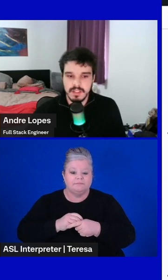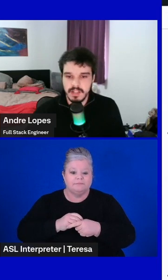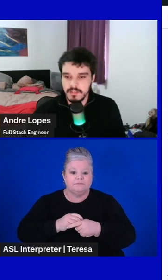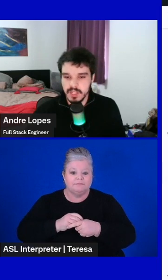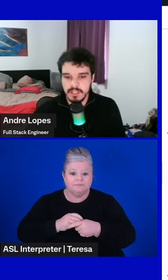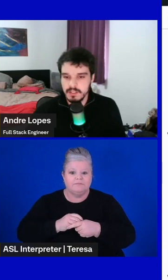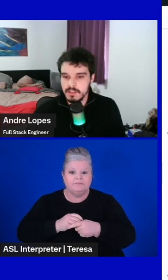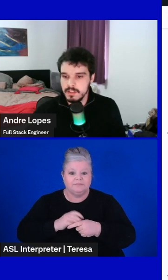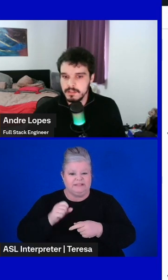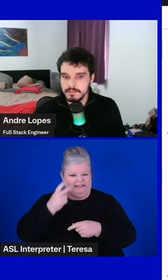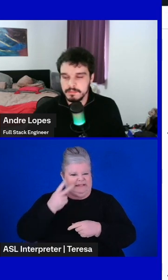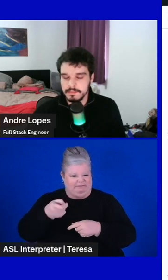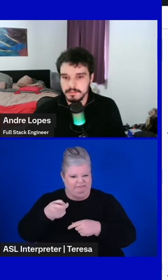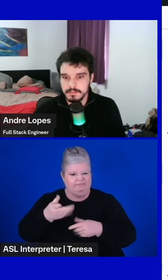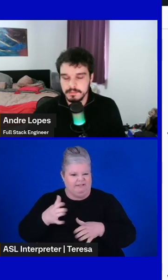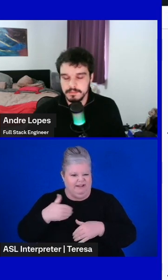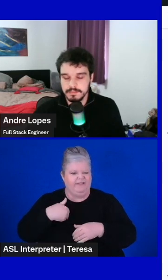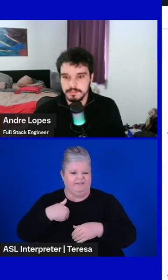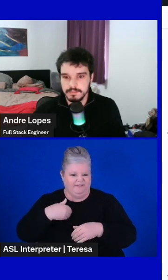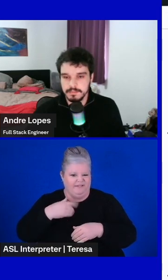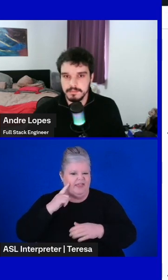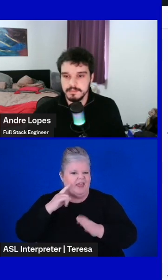You can see that I have the identity here.